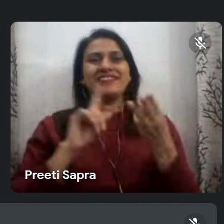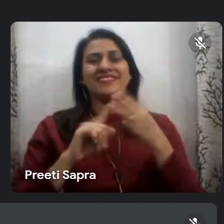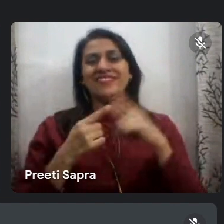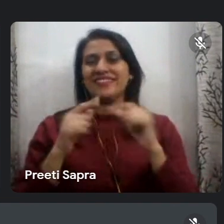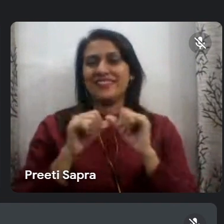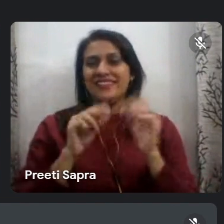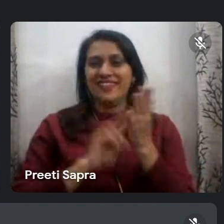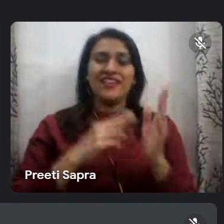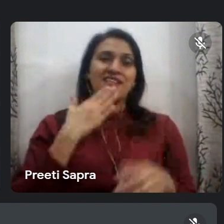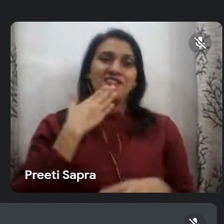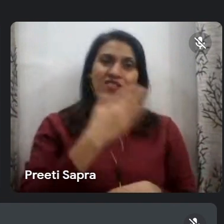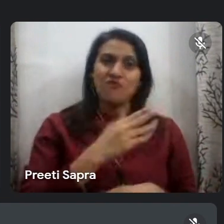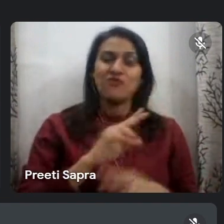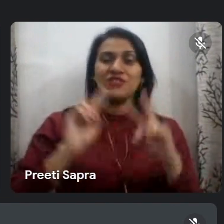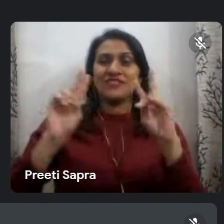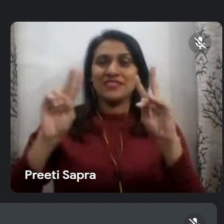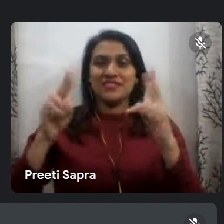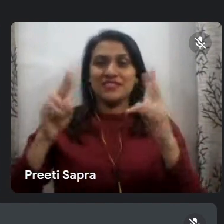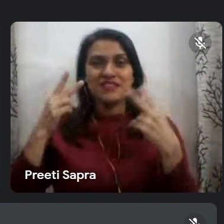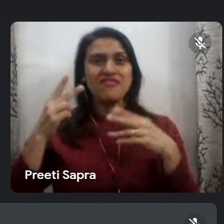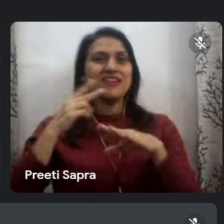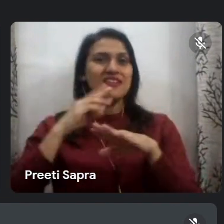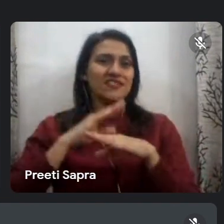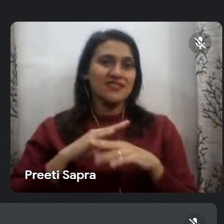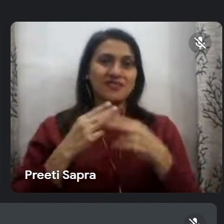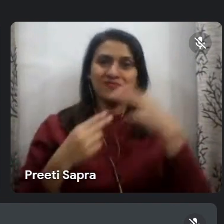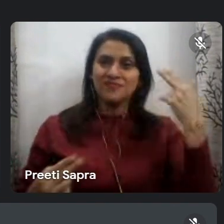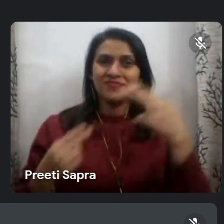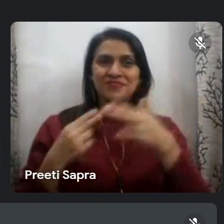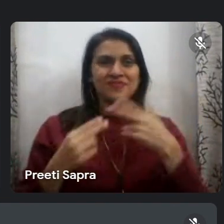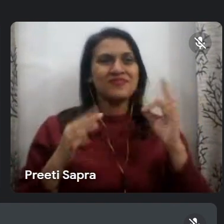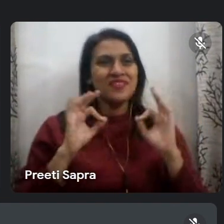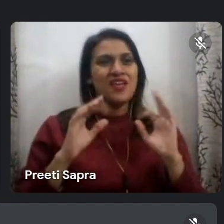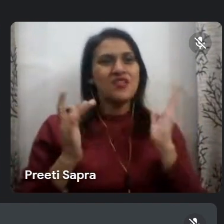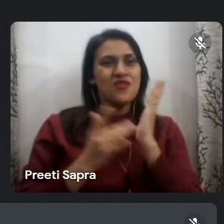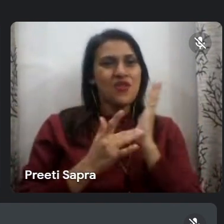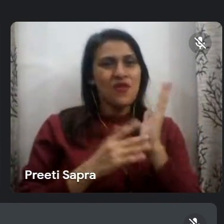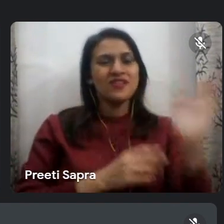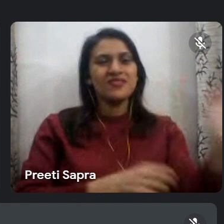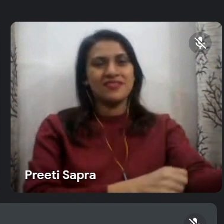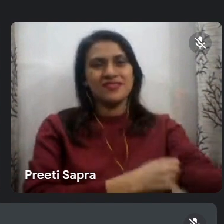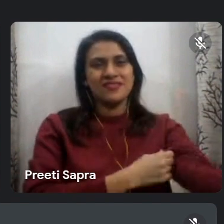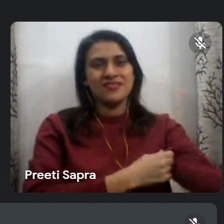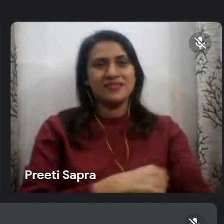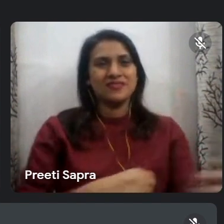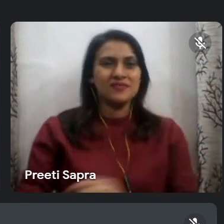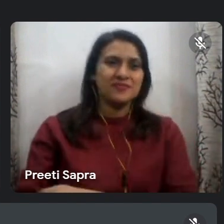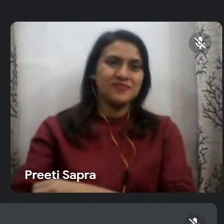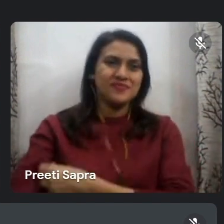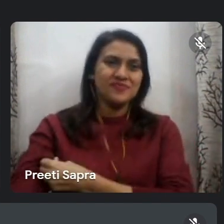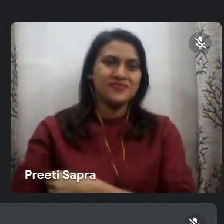I see a very different perspective of technology. Thanks so much for this. You highlighted